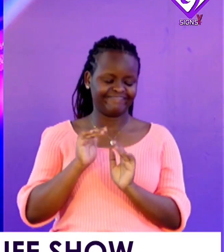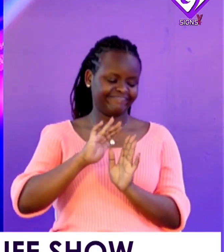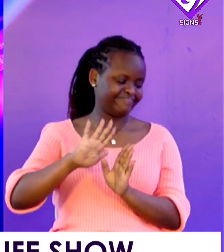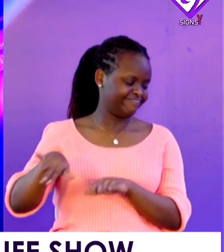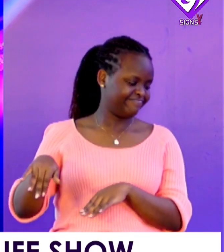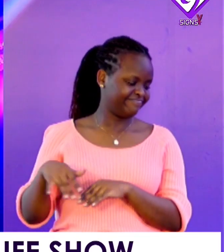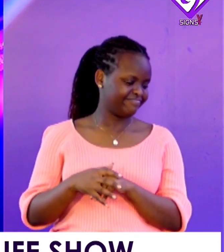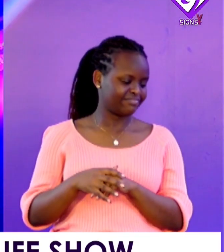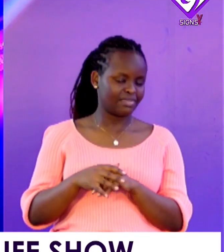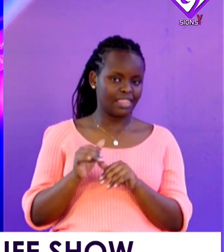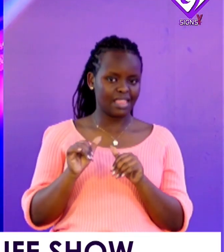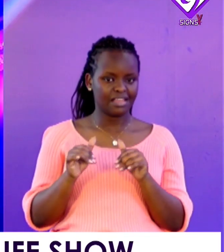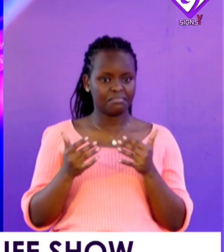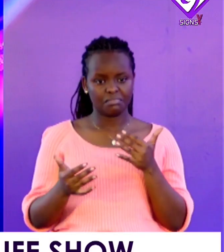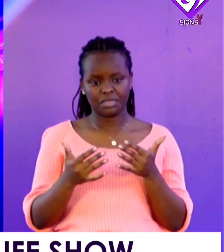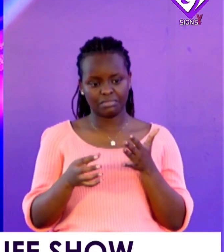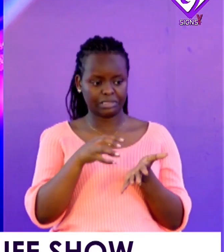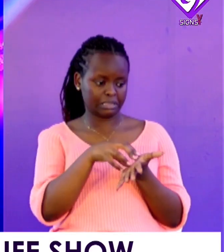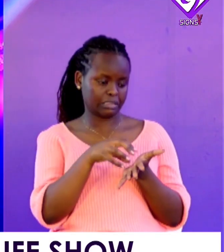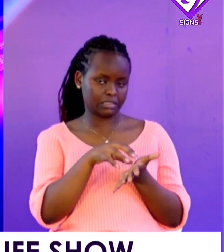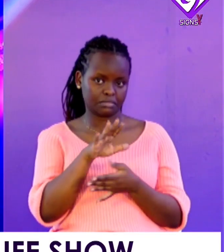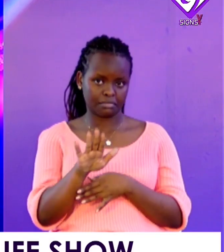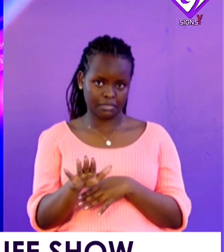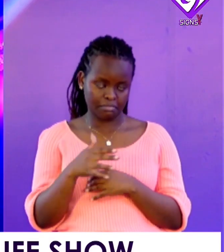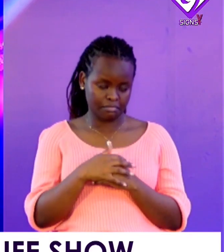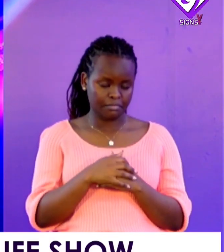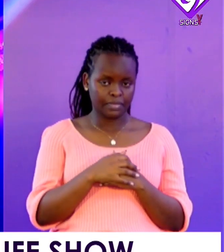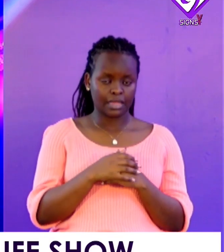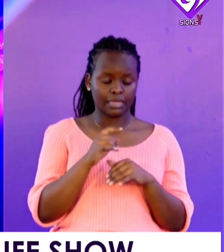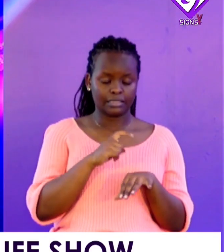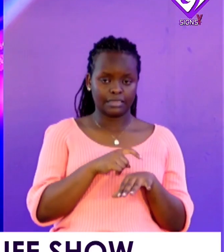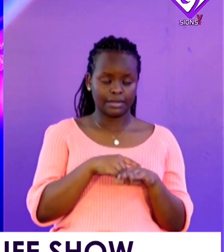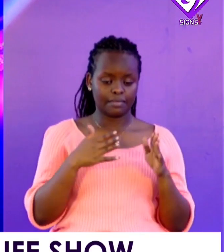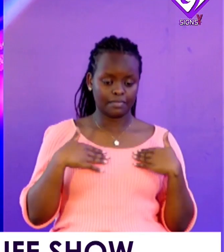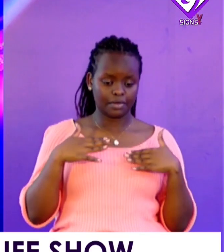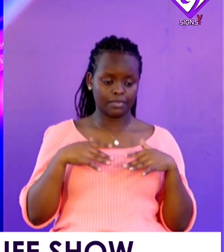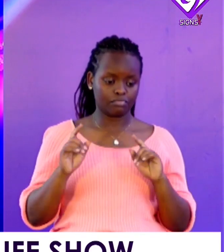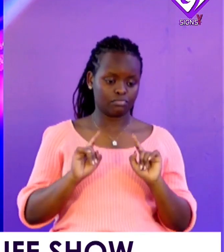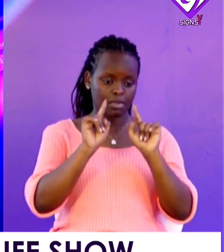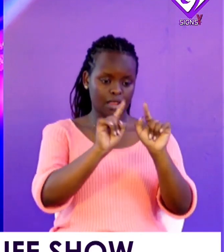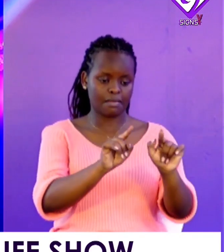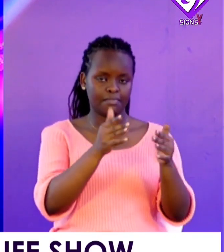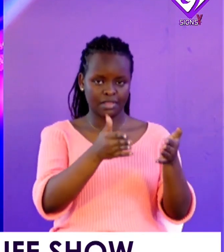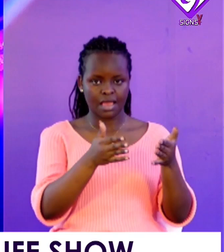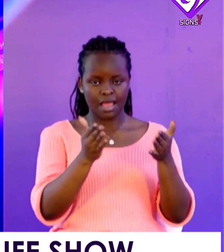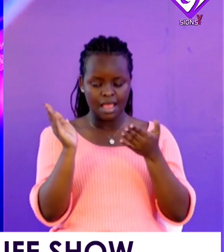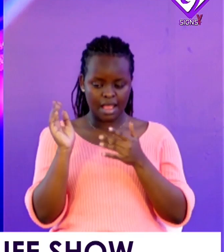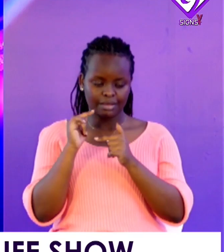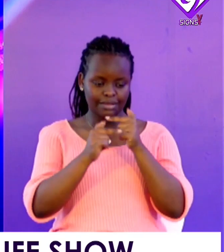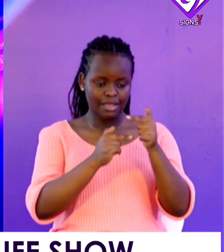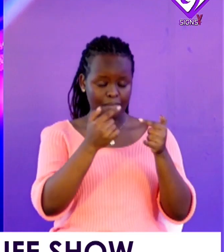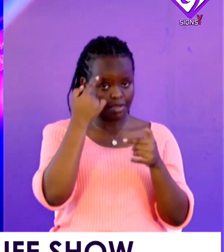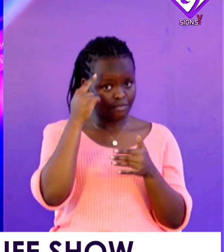depending on their race or status. But when people come there, they're coming for hope or for love, or to